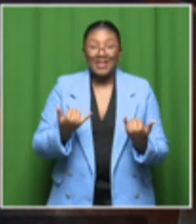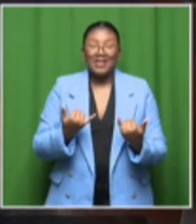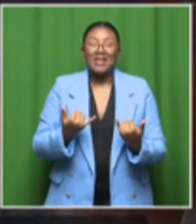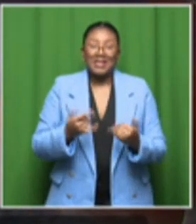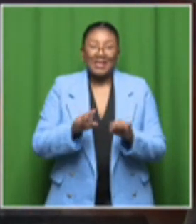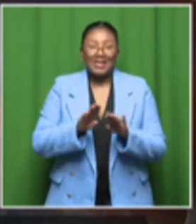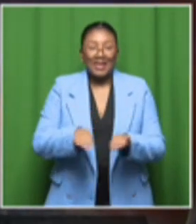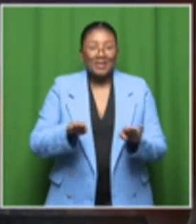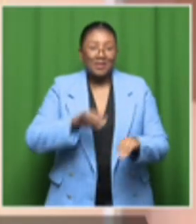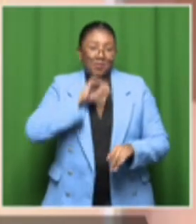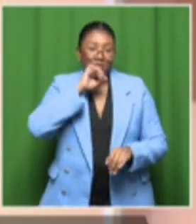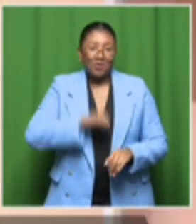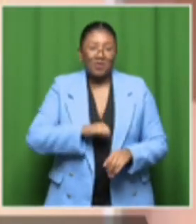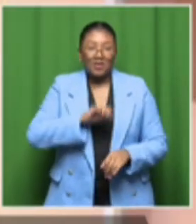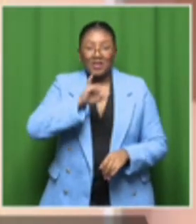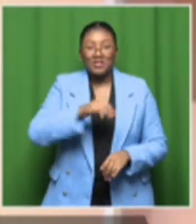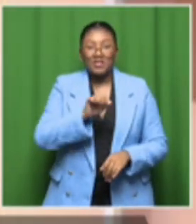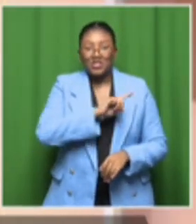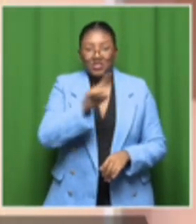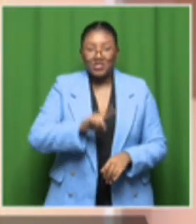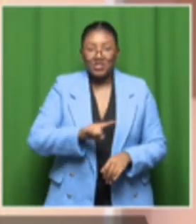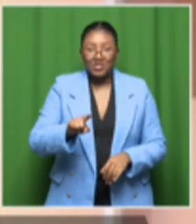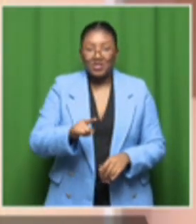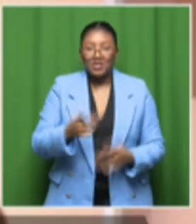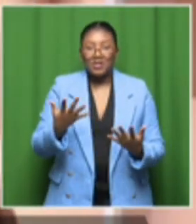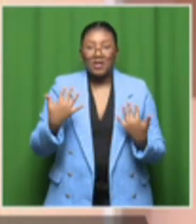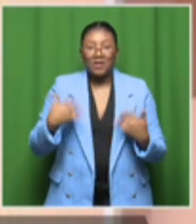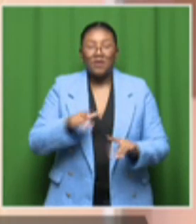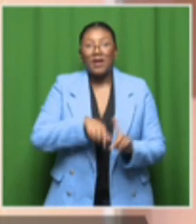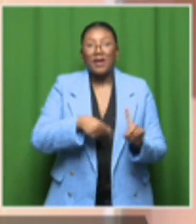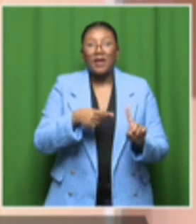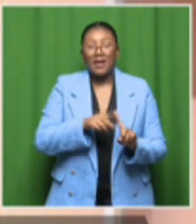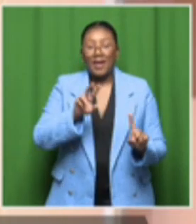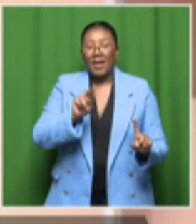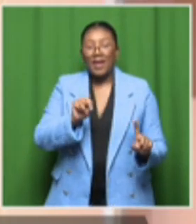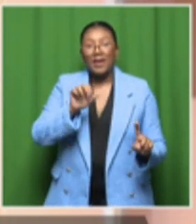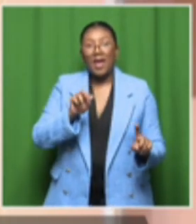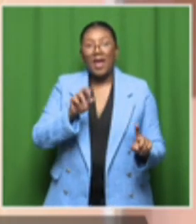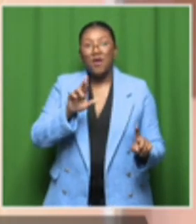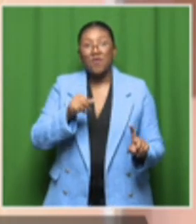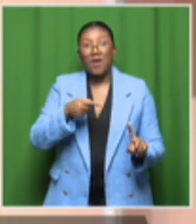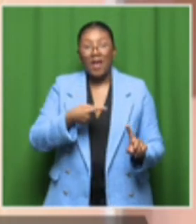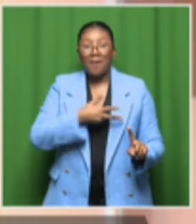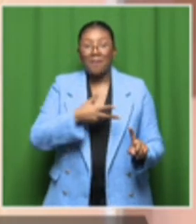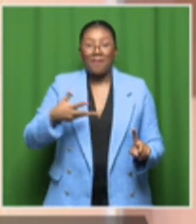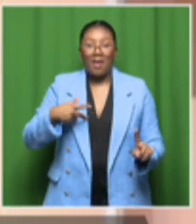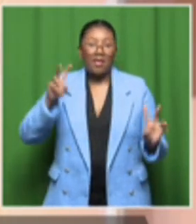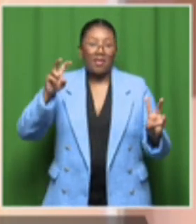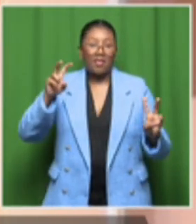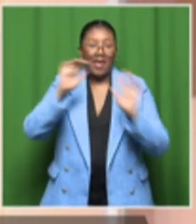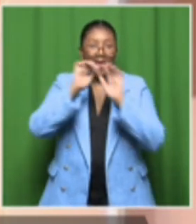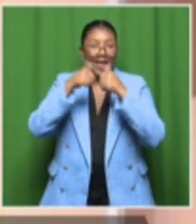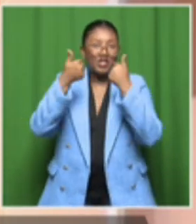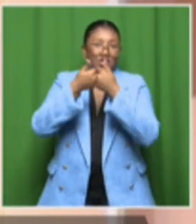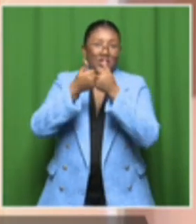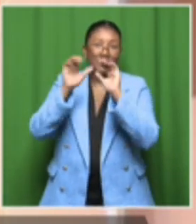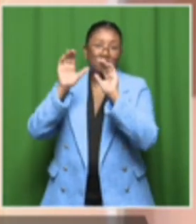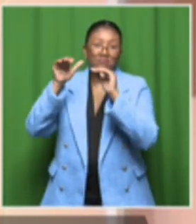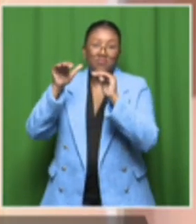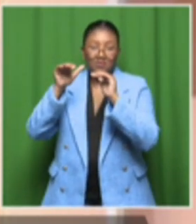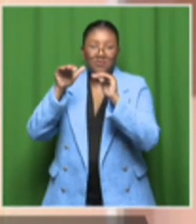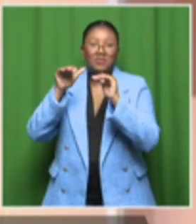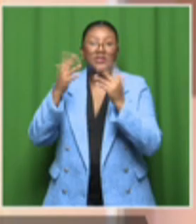Jazz is a sister to NarowBi. NarowBi is like a mother agency. Gotcha. So how we go